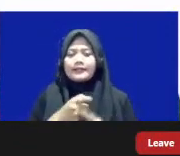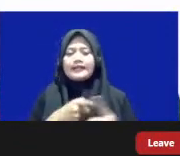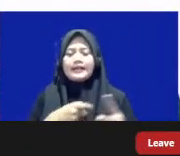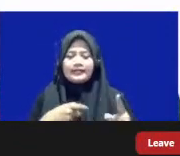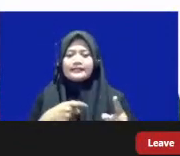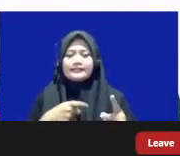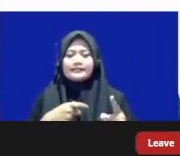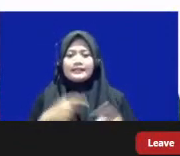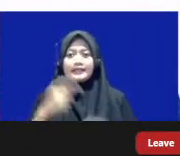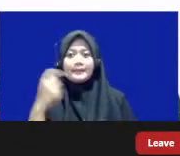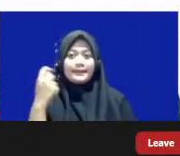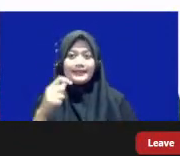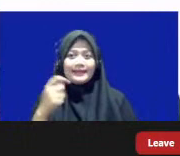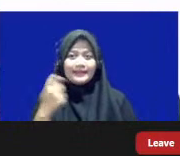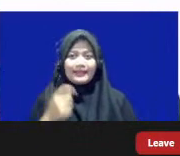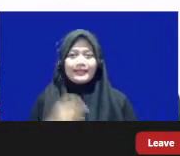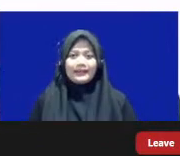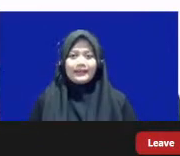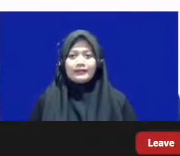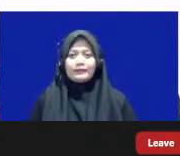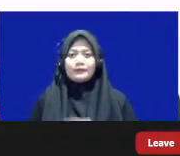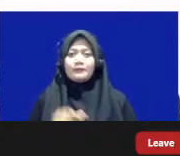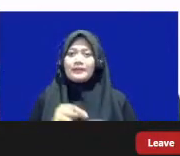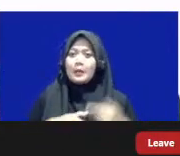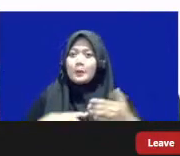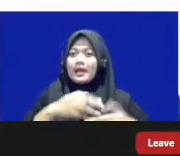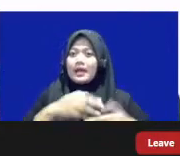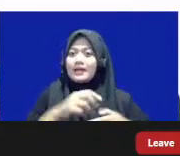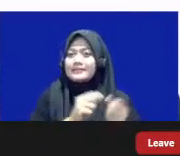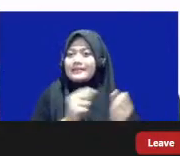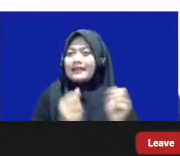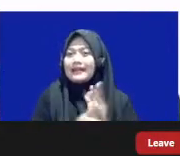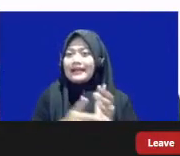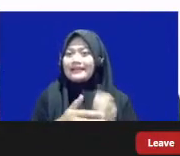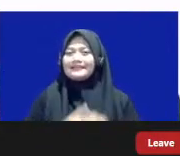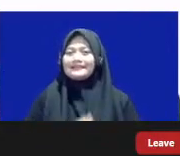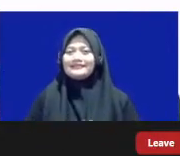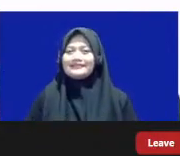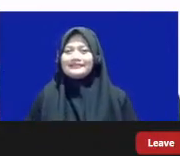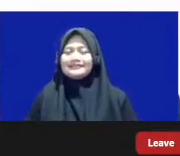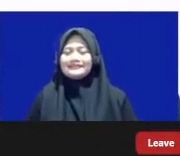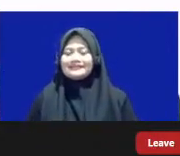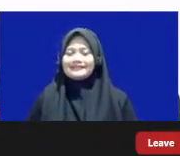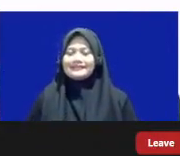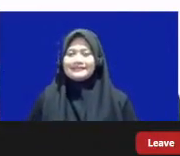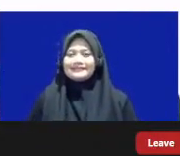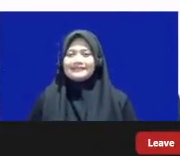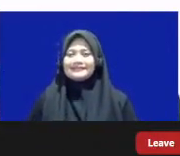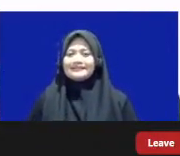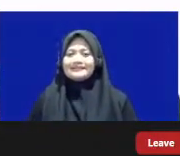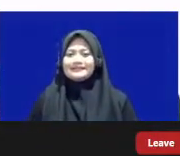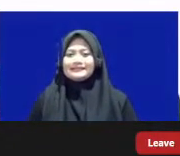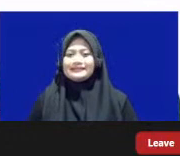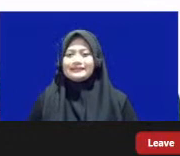very keen to working together in this cooperational platform. Thank you.